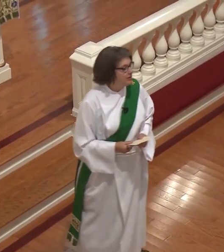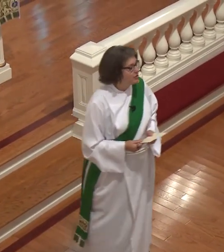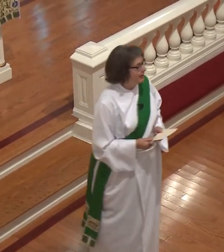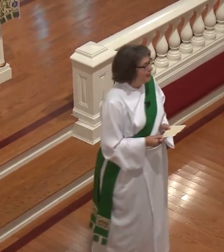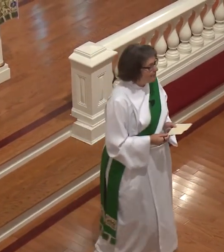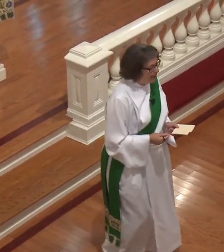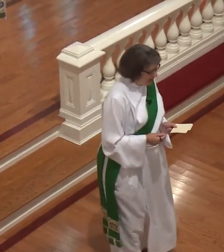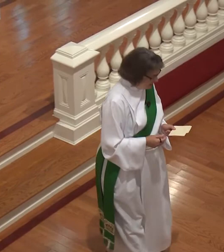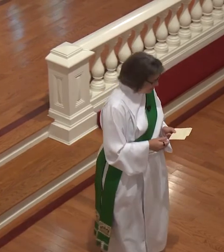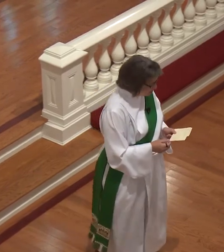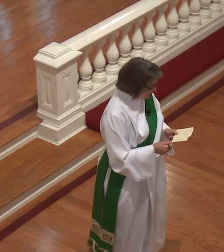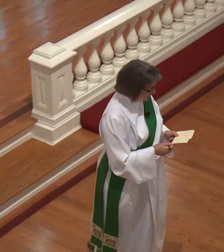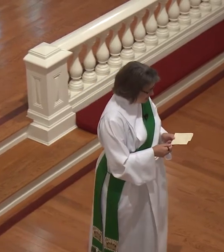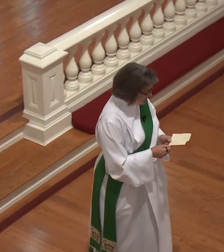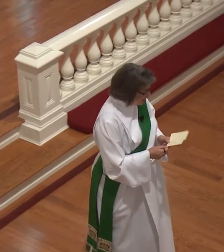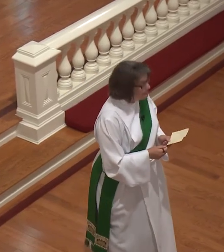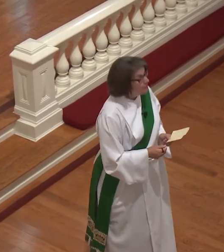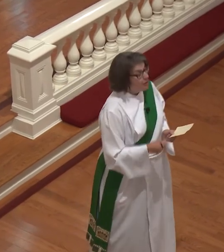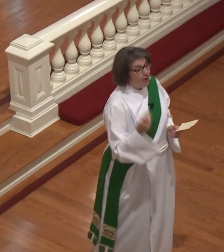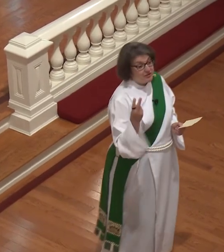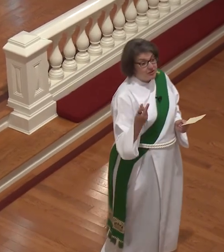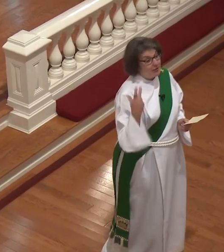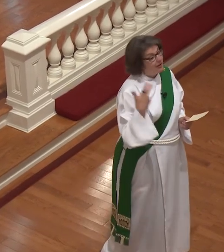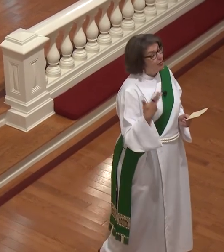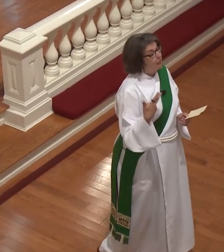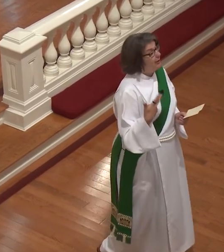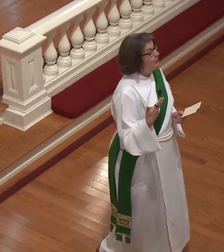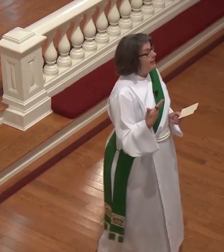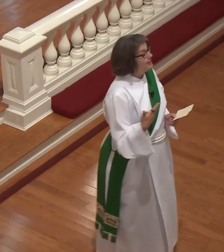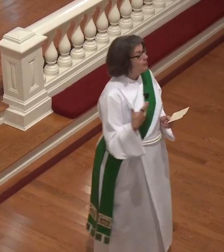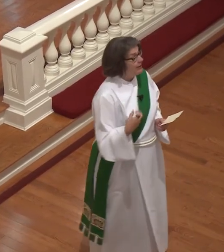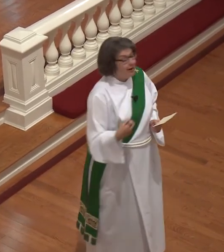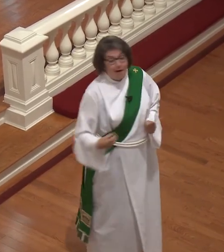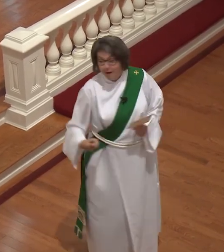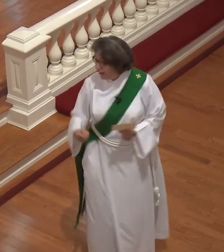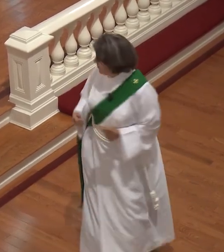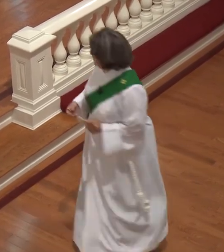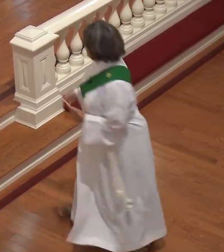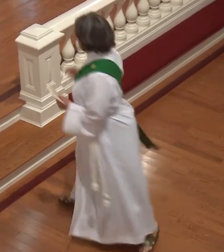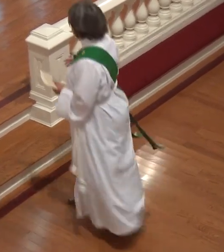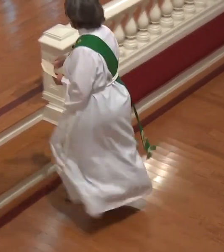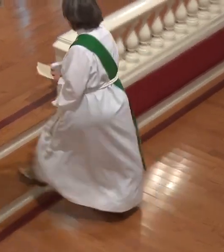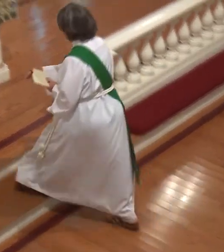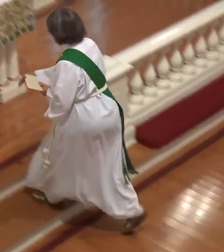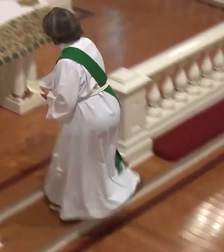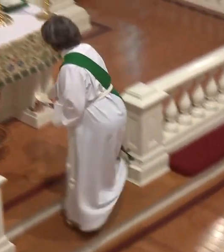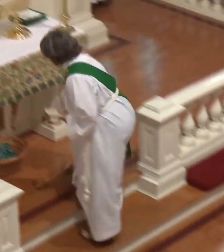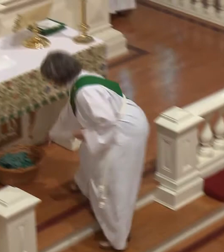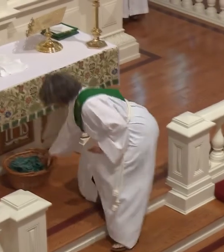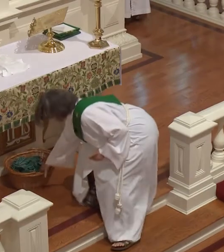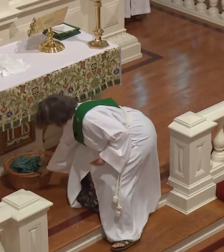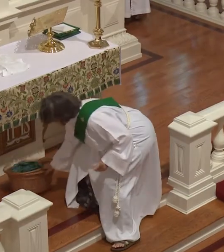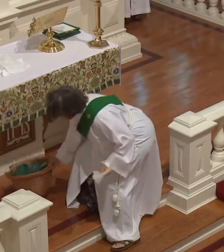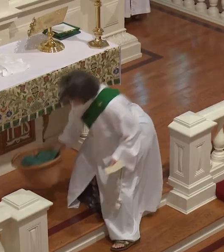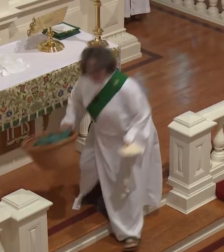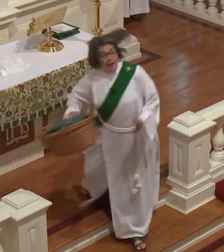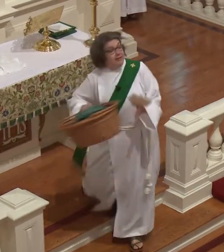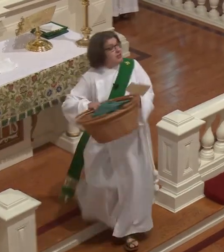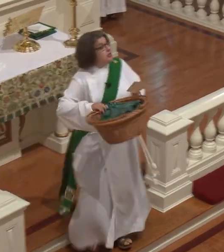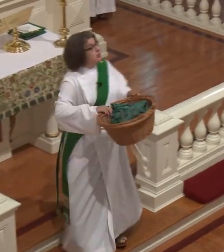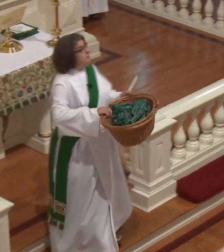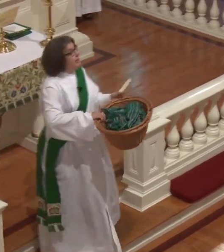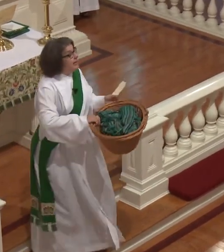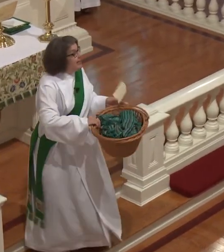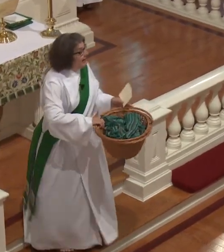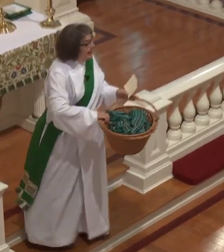feeding ministry of body and spirit. Also, in 3 weeks, we are, here's my visual, having